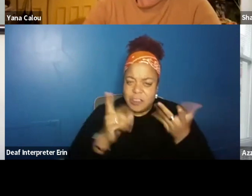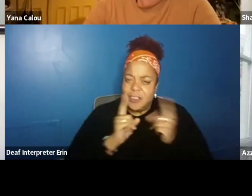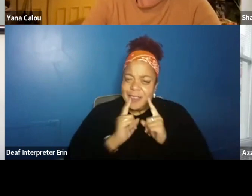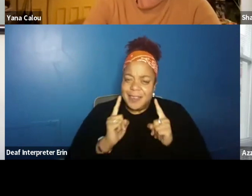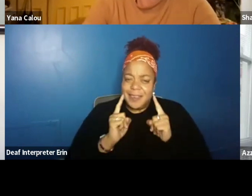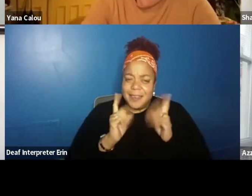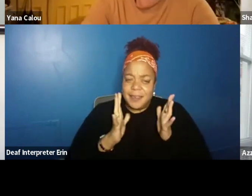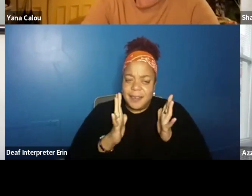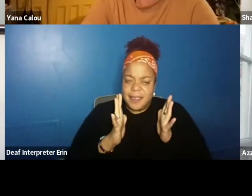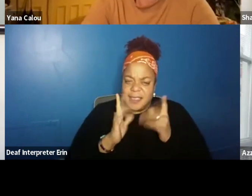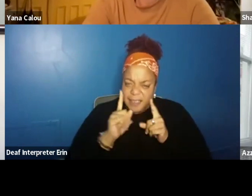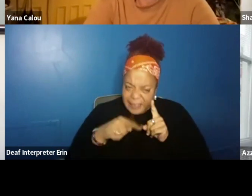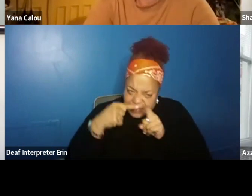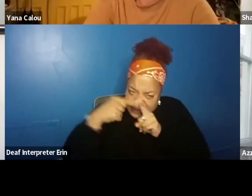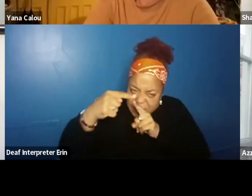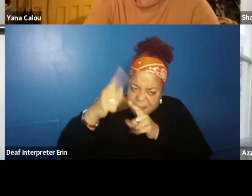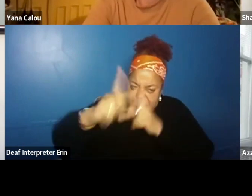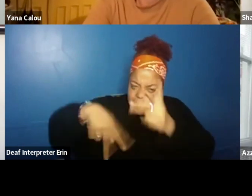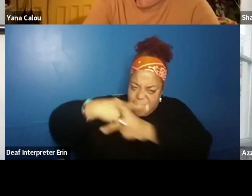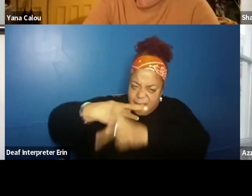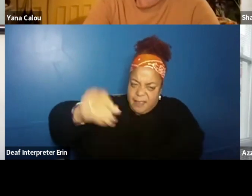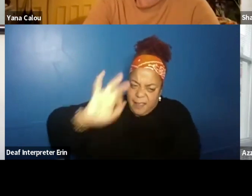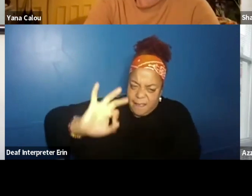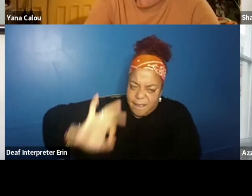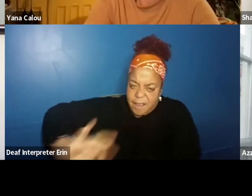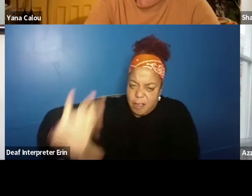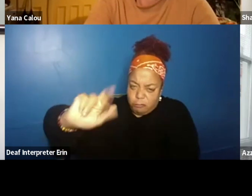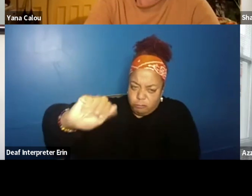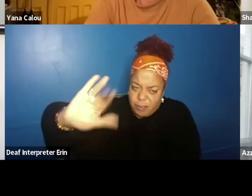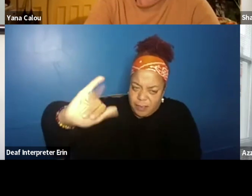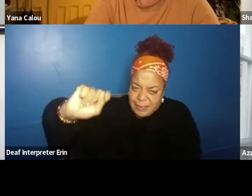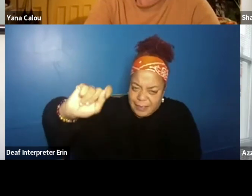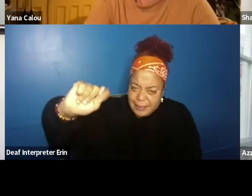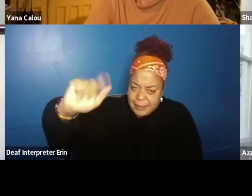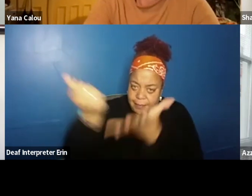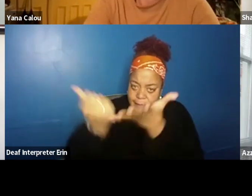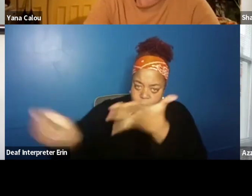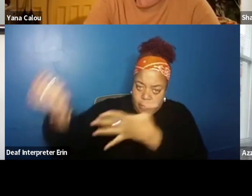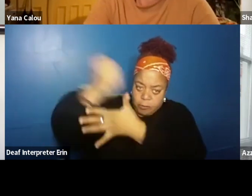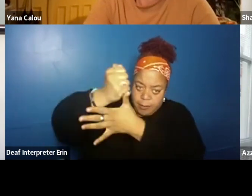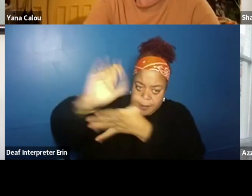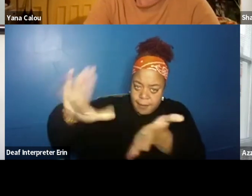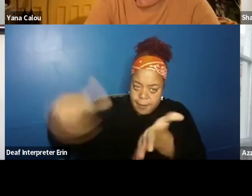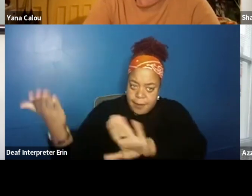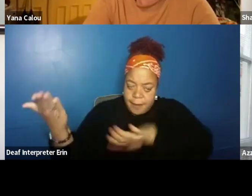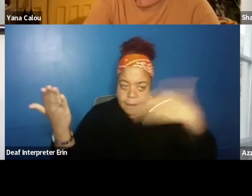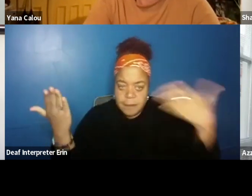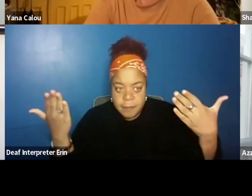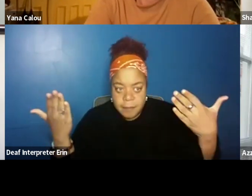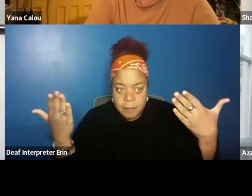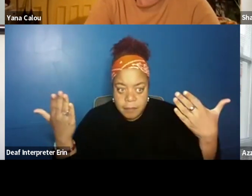of death, right? Of imperialist kind of American focus on death, mental